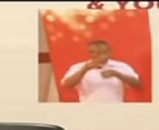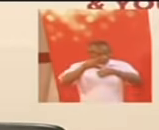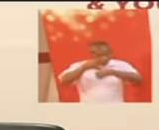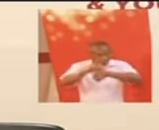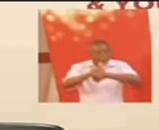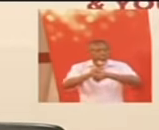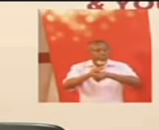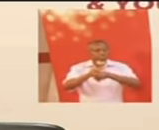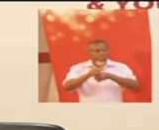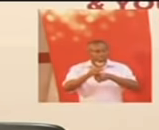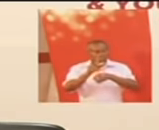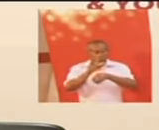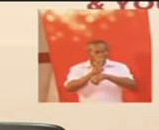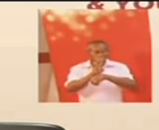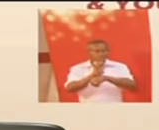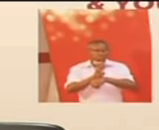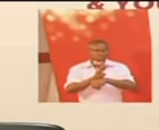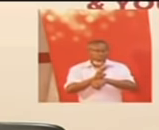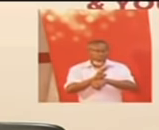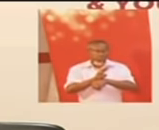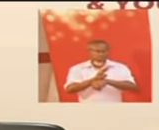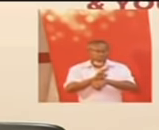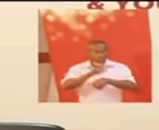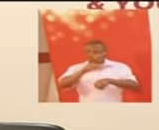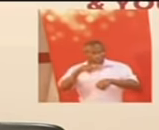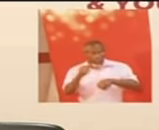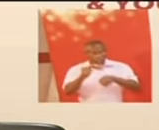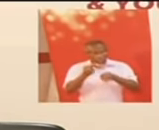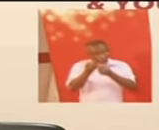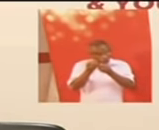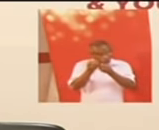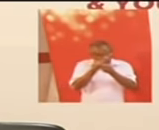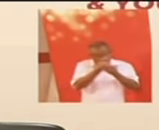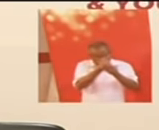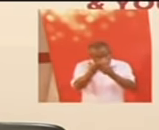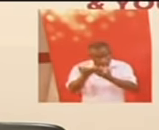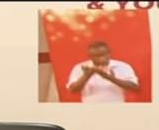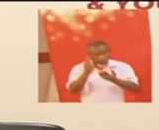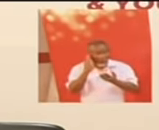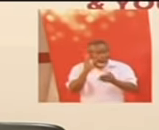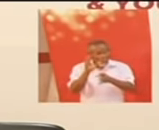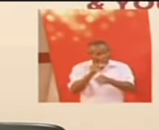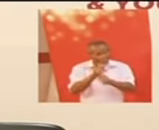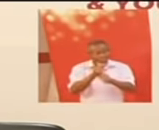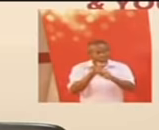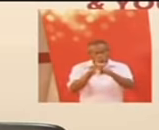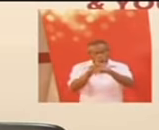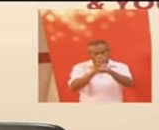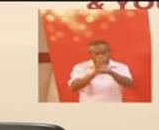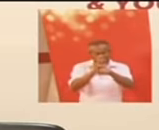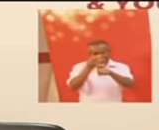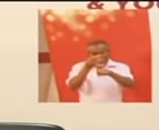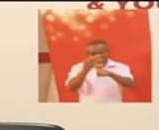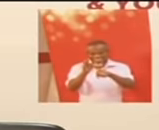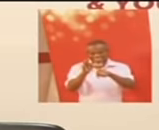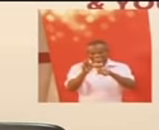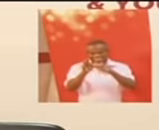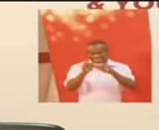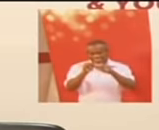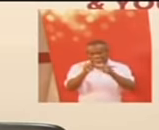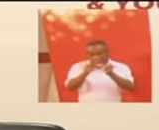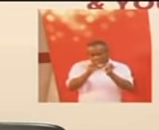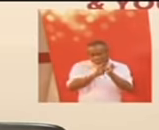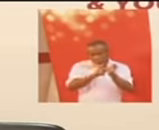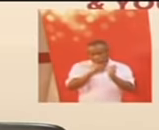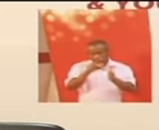at 4 p.m. Additional information will be available on the COVID-19 page of the Ministry of Health's